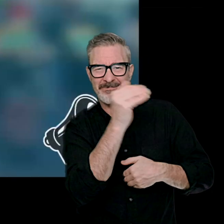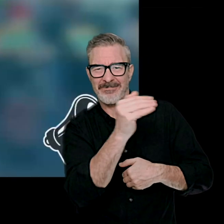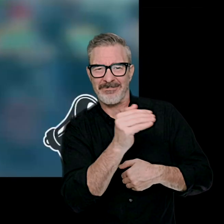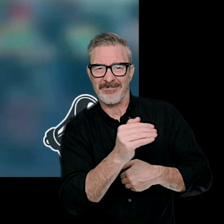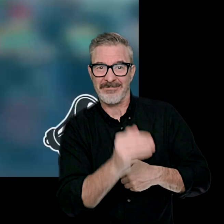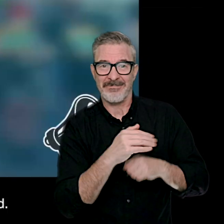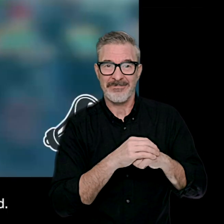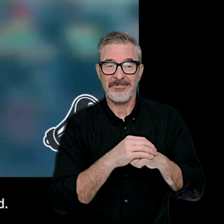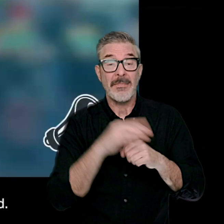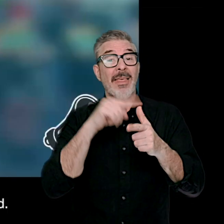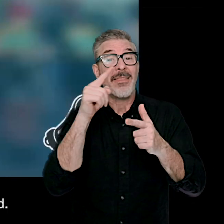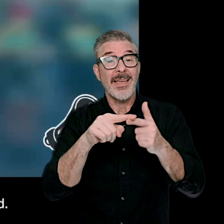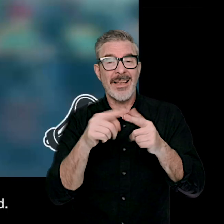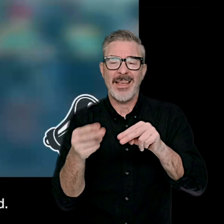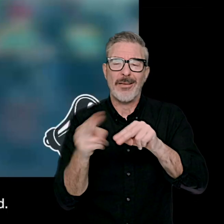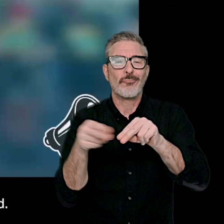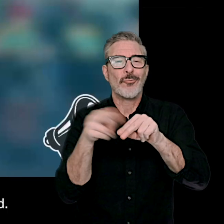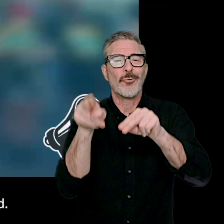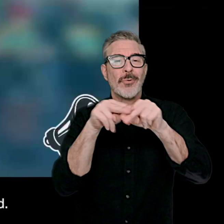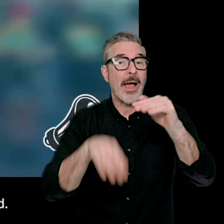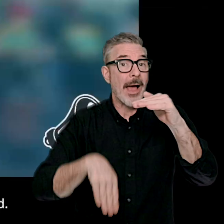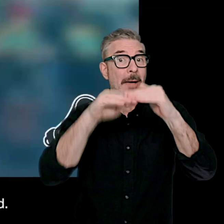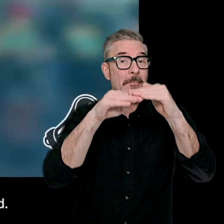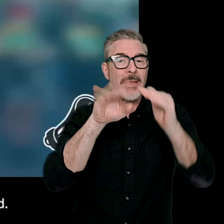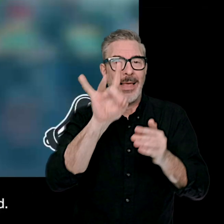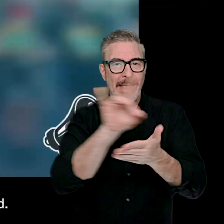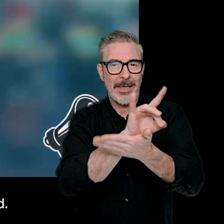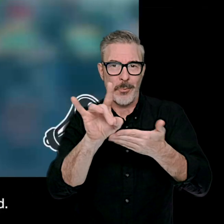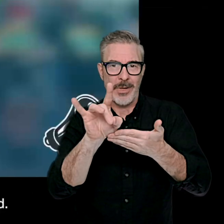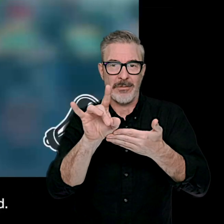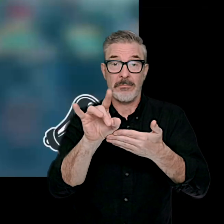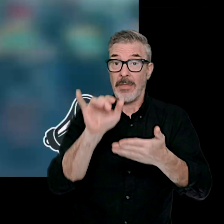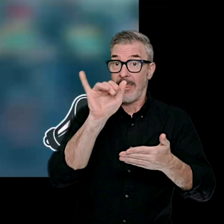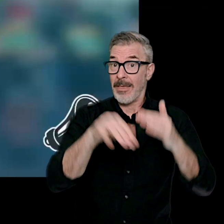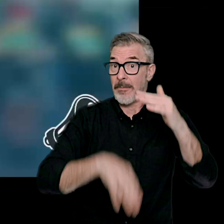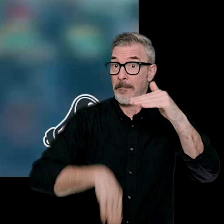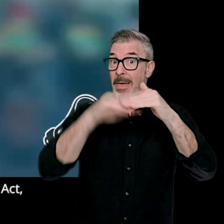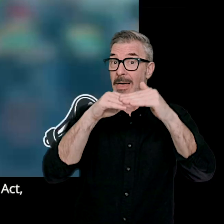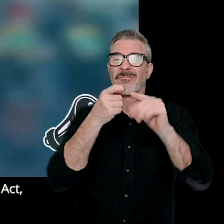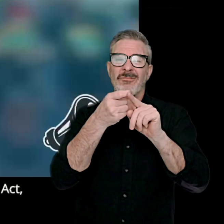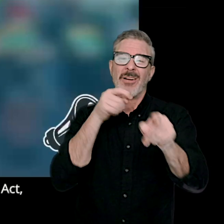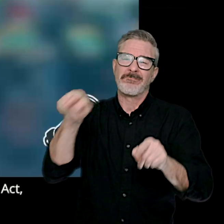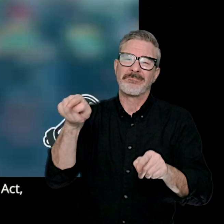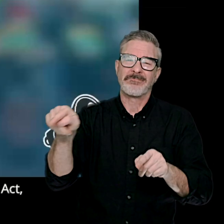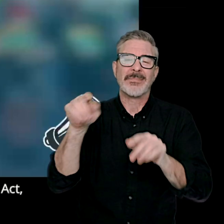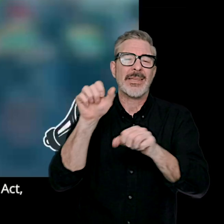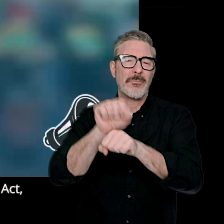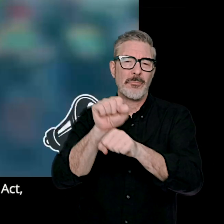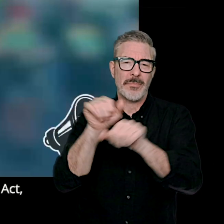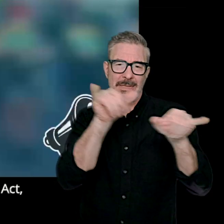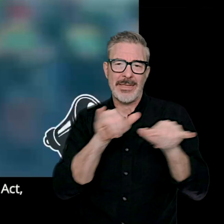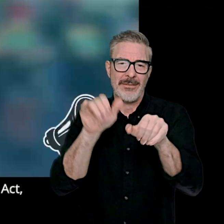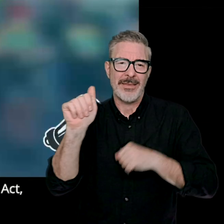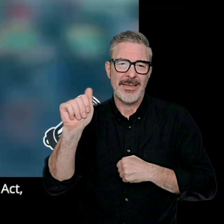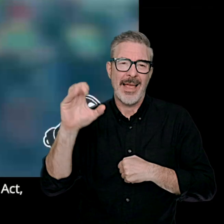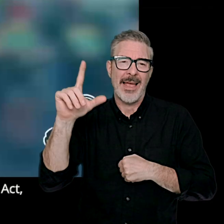notice. And 1 year is added after every single year you've worked. And under the Employment